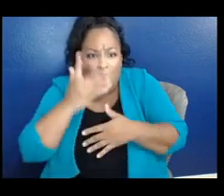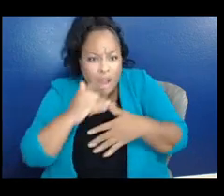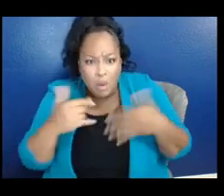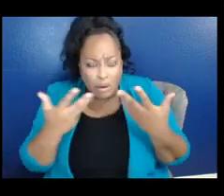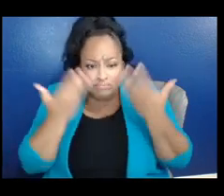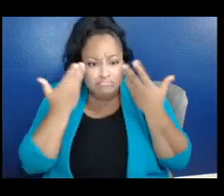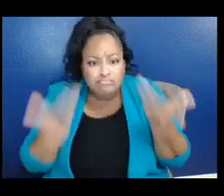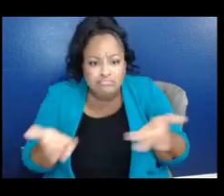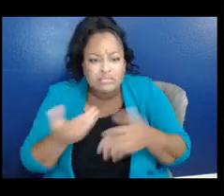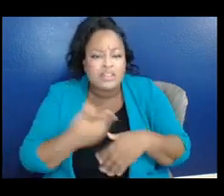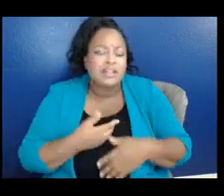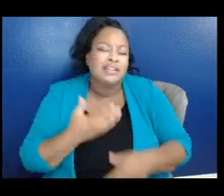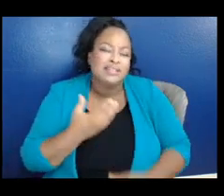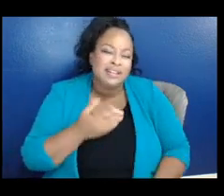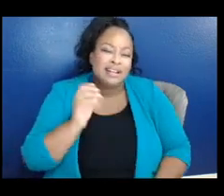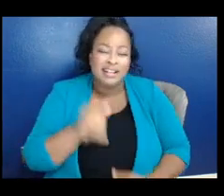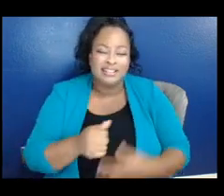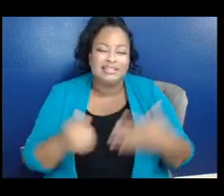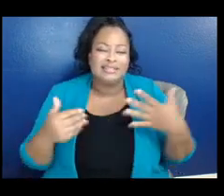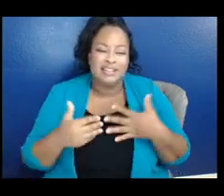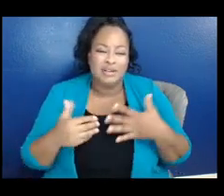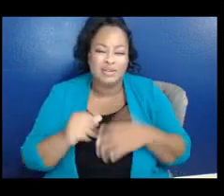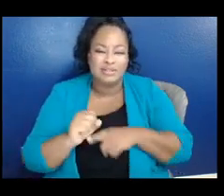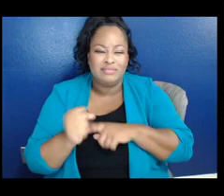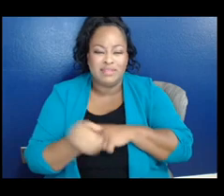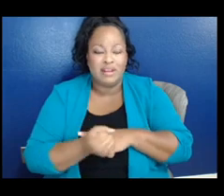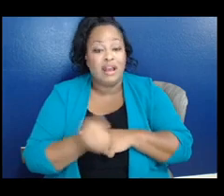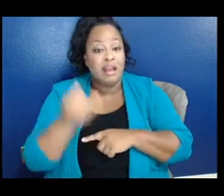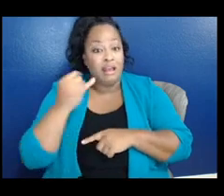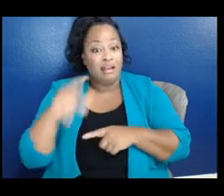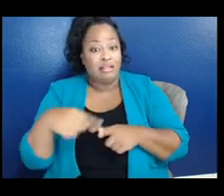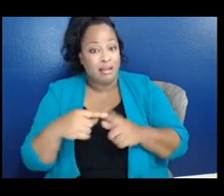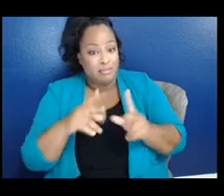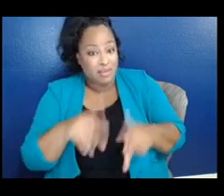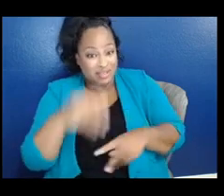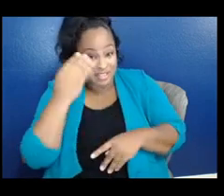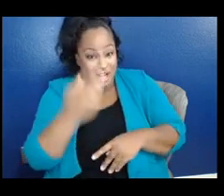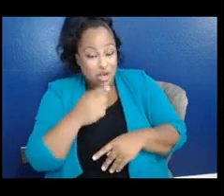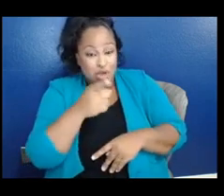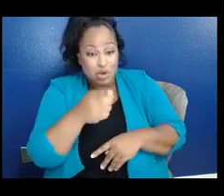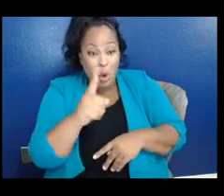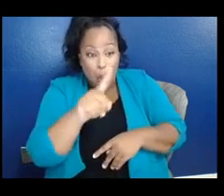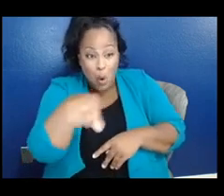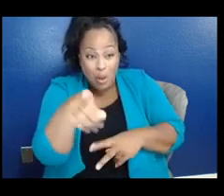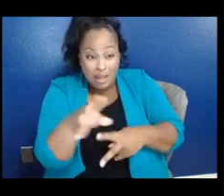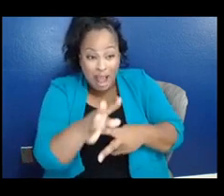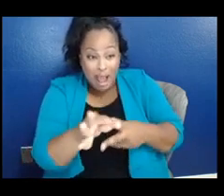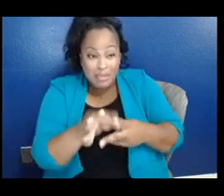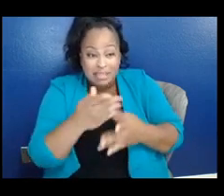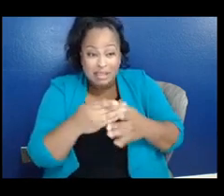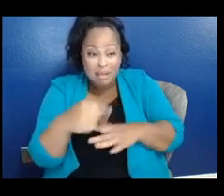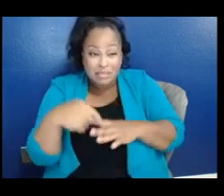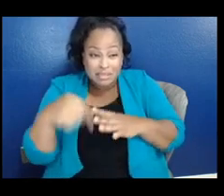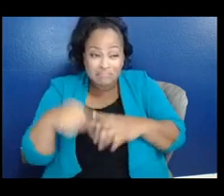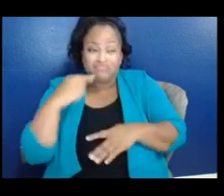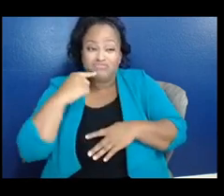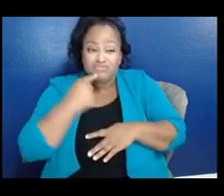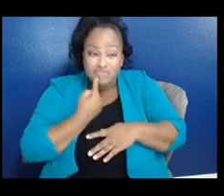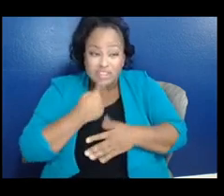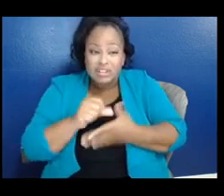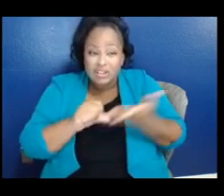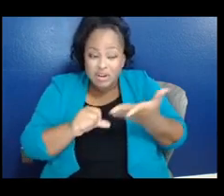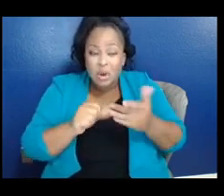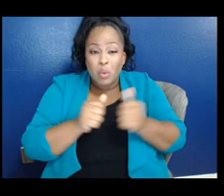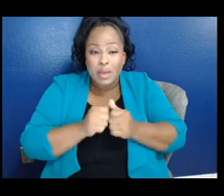they look like. And, you know, it's a scary situation. And then someone tells you that your only option is some invasive treatment or to